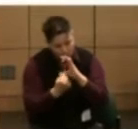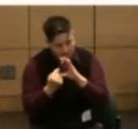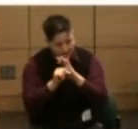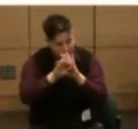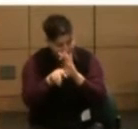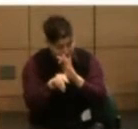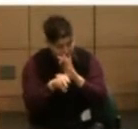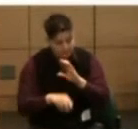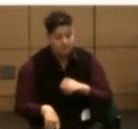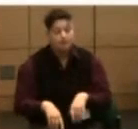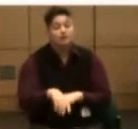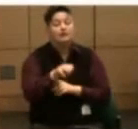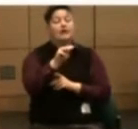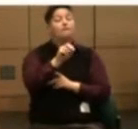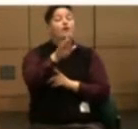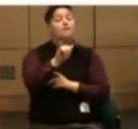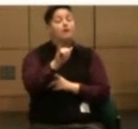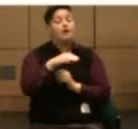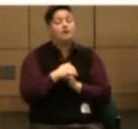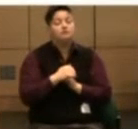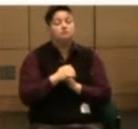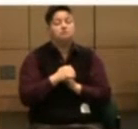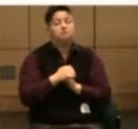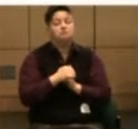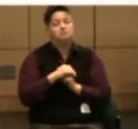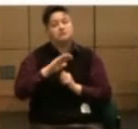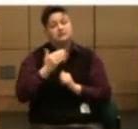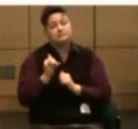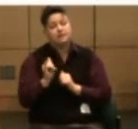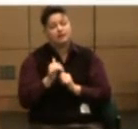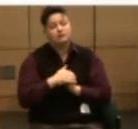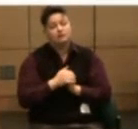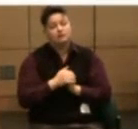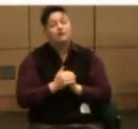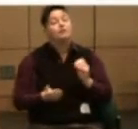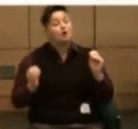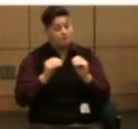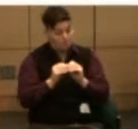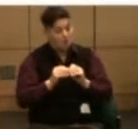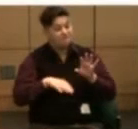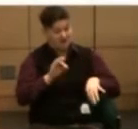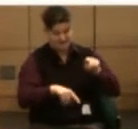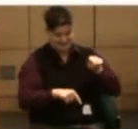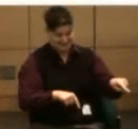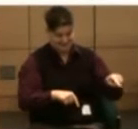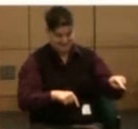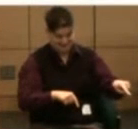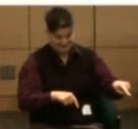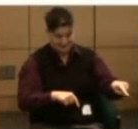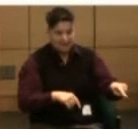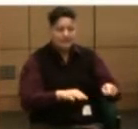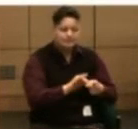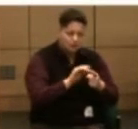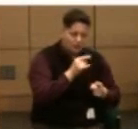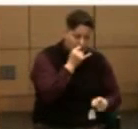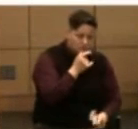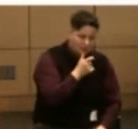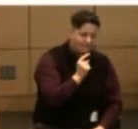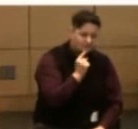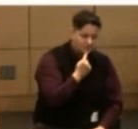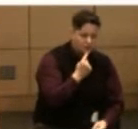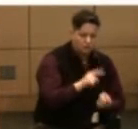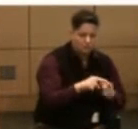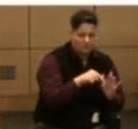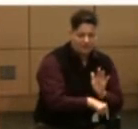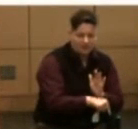For MRI, it seems like there are more findings, especially in kids with severe to profound unilateral hearing loss.